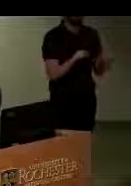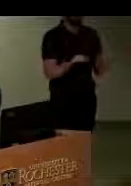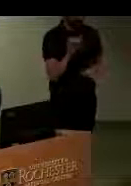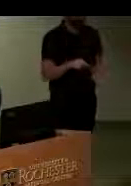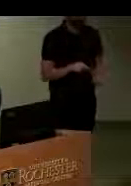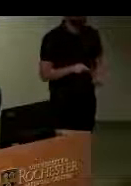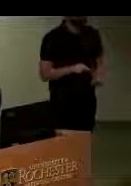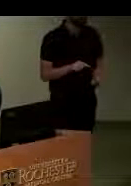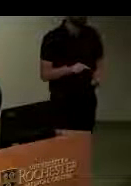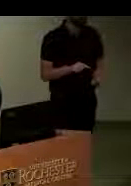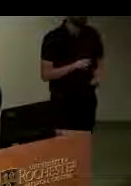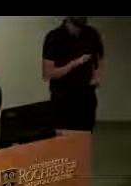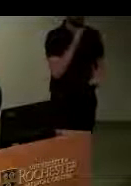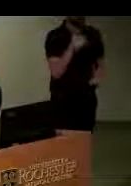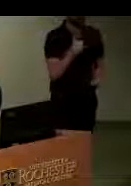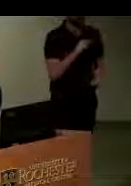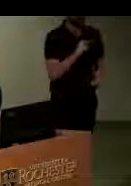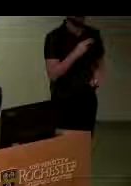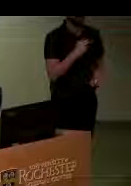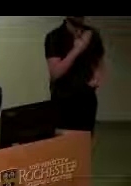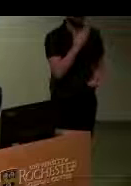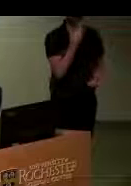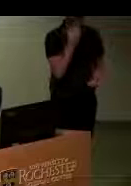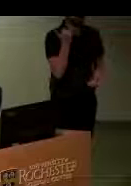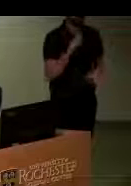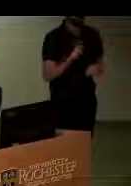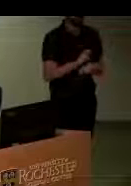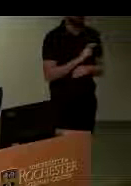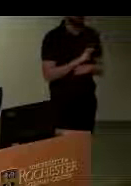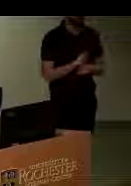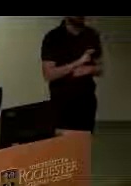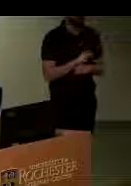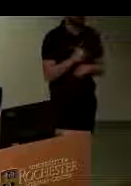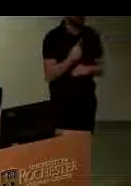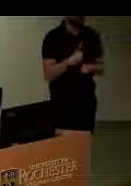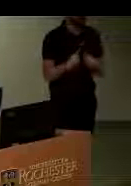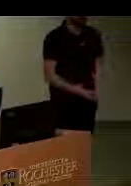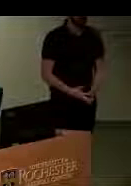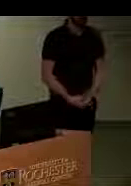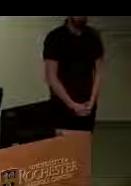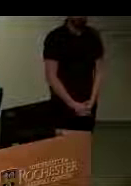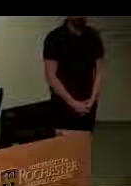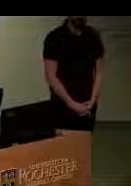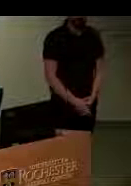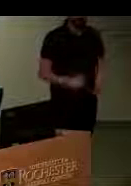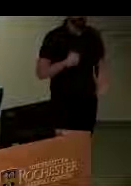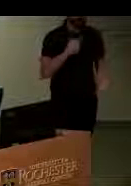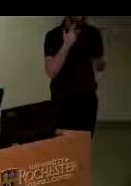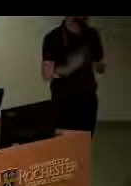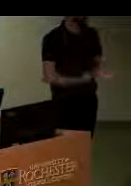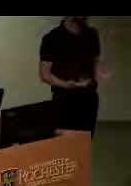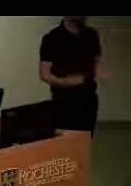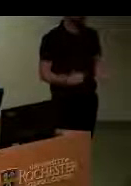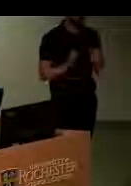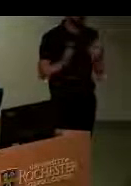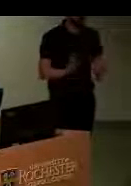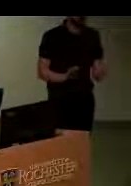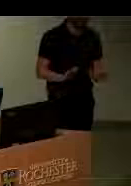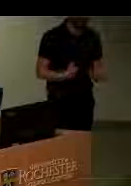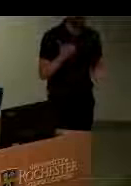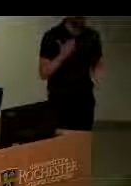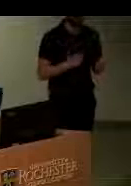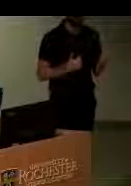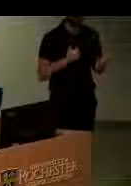that and you will have the best residency anybody can give you. So I thought that was great. And I must have been